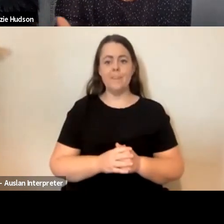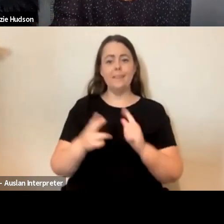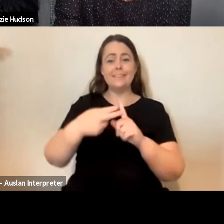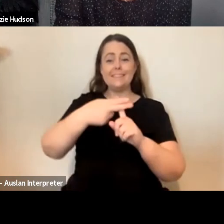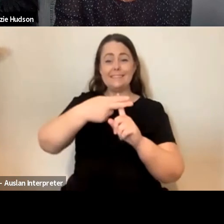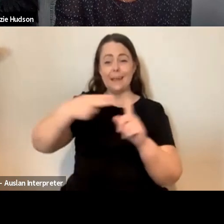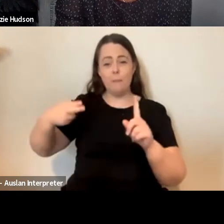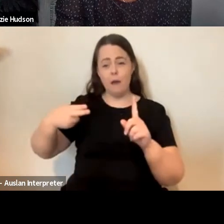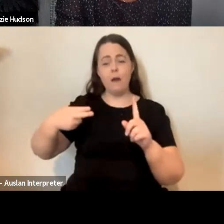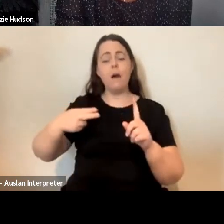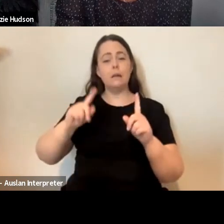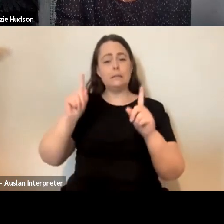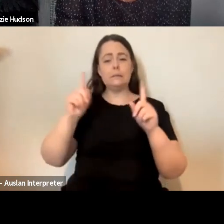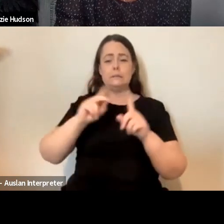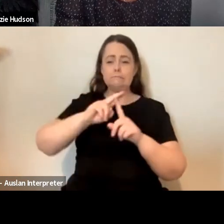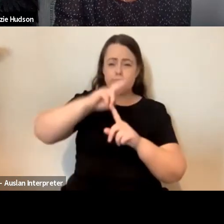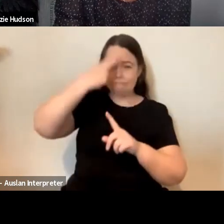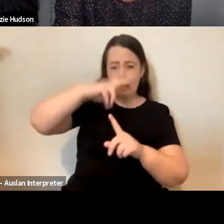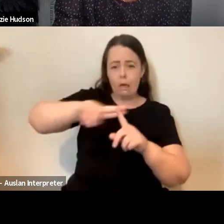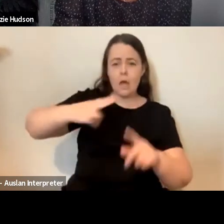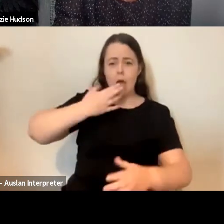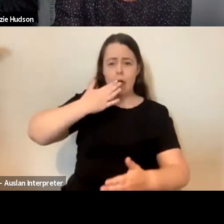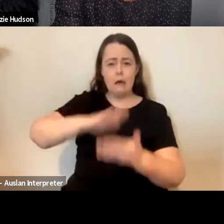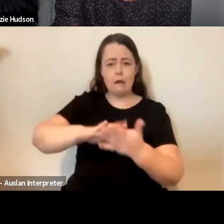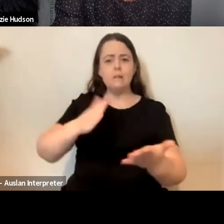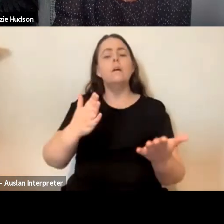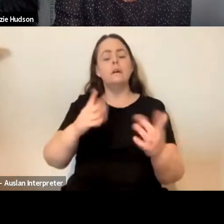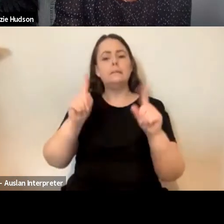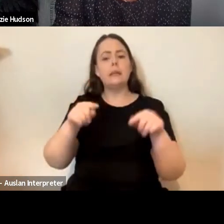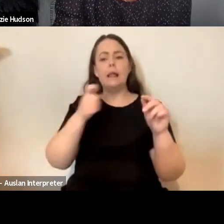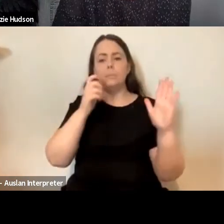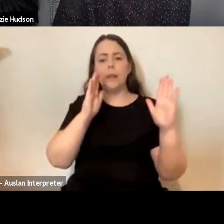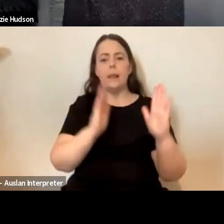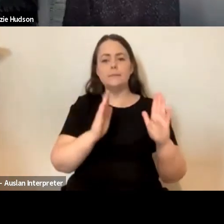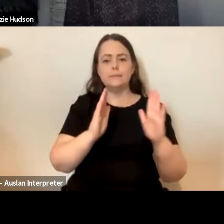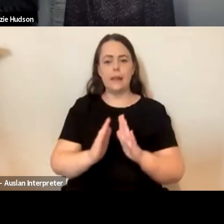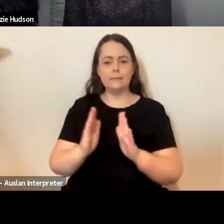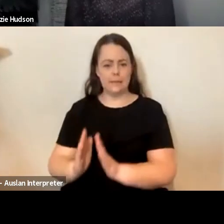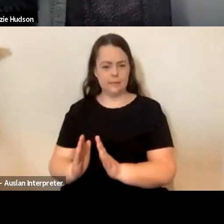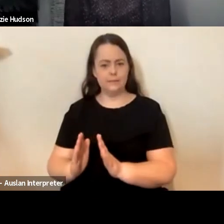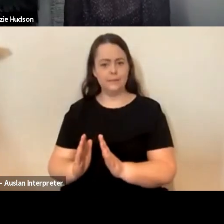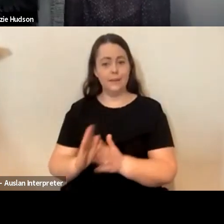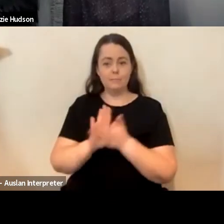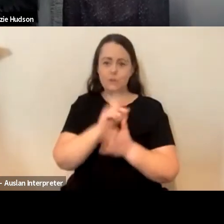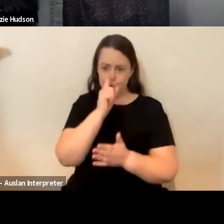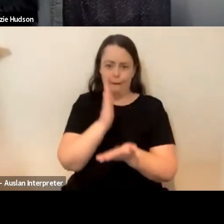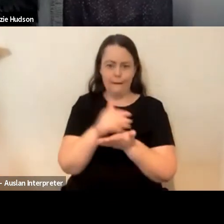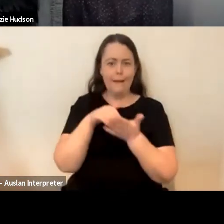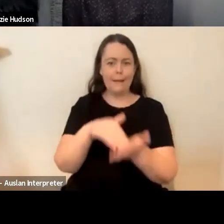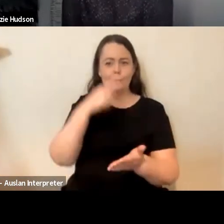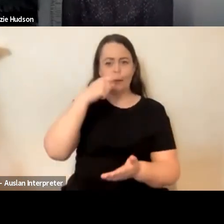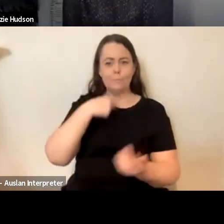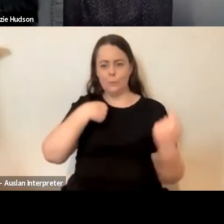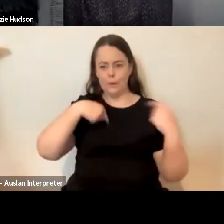health perspective, and then we can serve the people that we're here to serve. Thank you, Susie. Sean? In